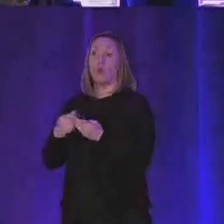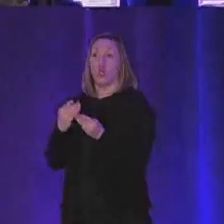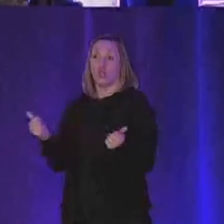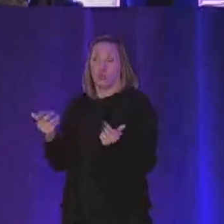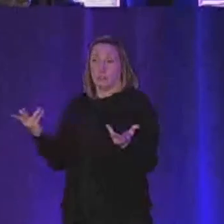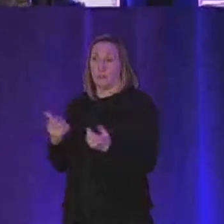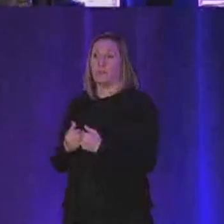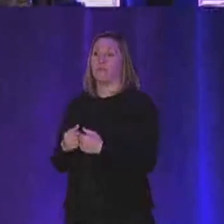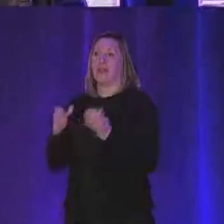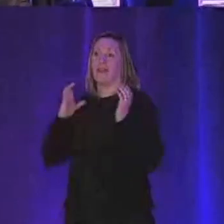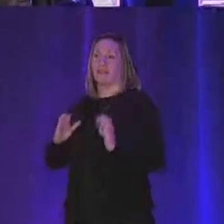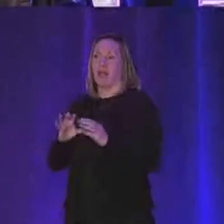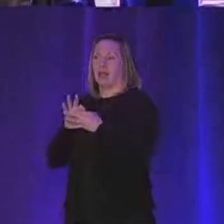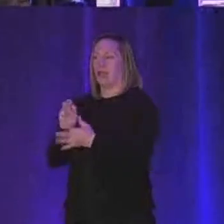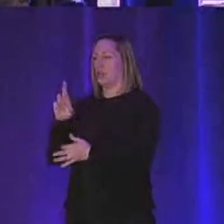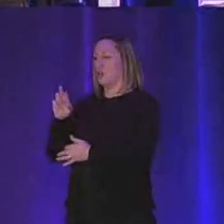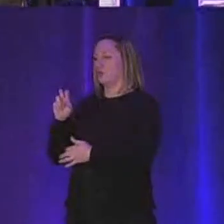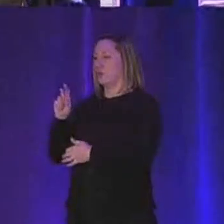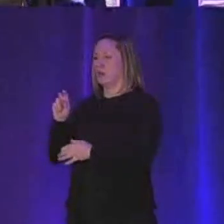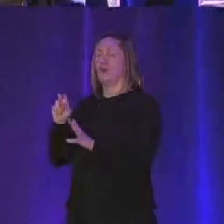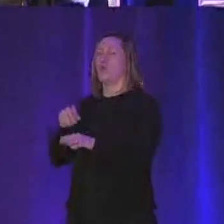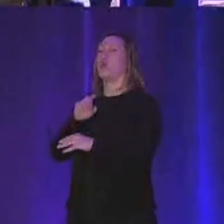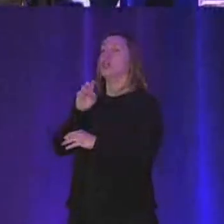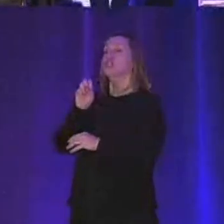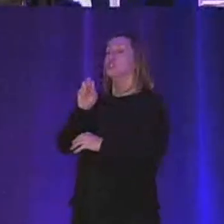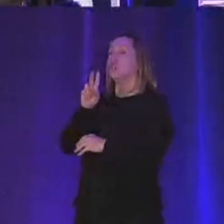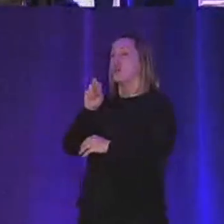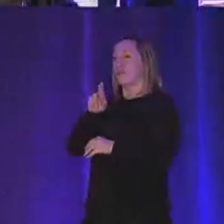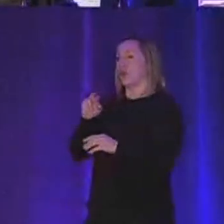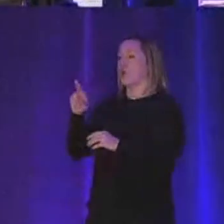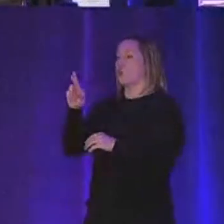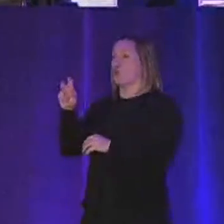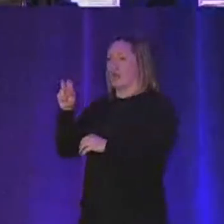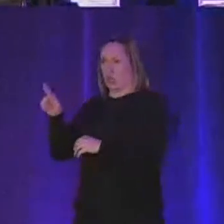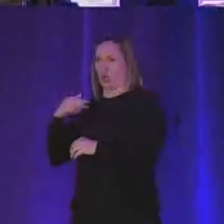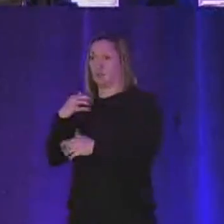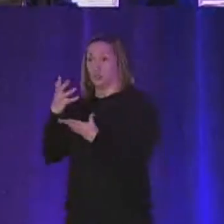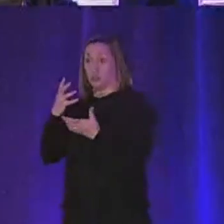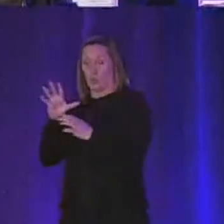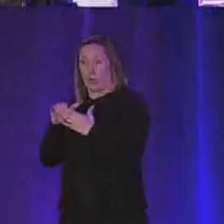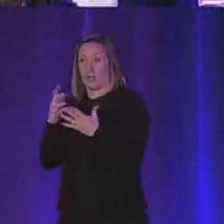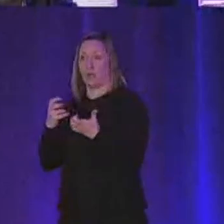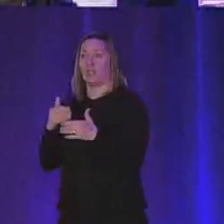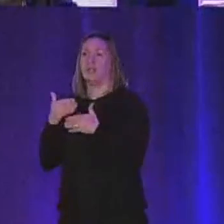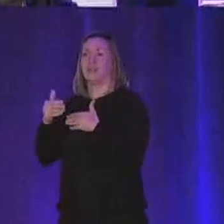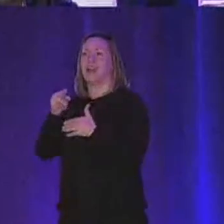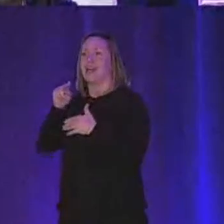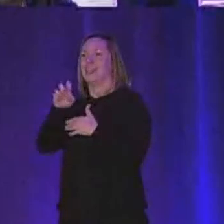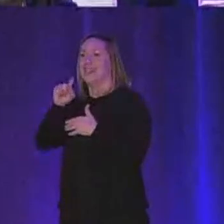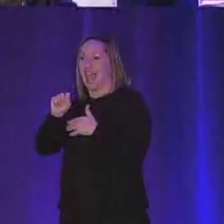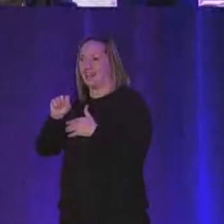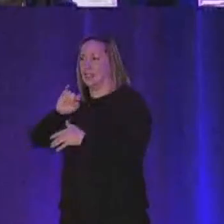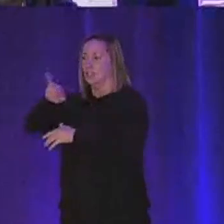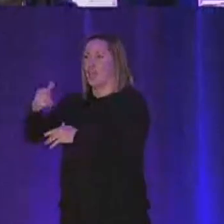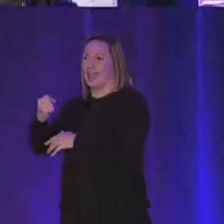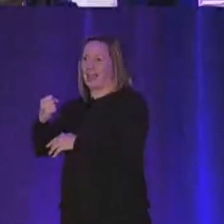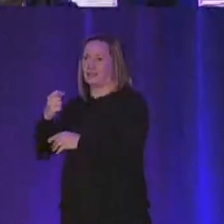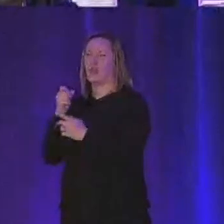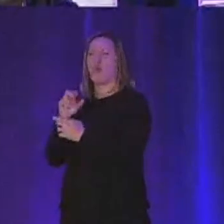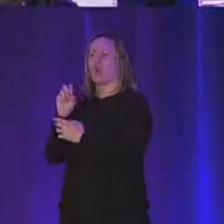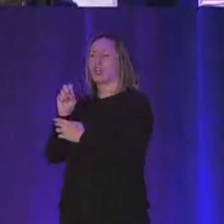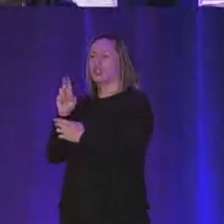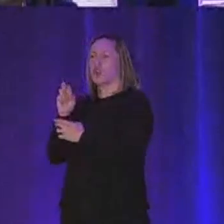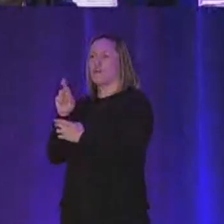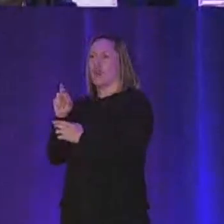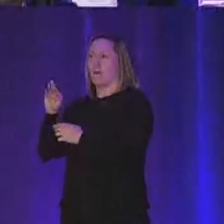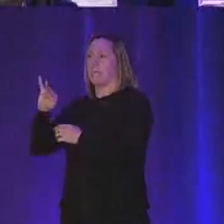is client render. Now, or rather server render. To server render, you'd probably want to use Next.js or Remix. You certainly do not want to roll your own because